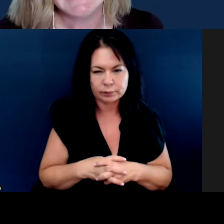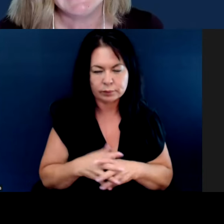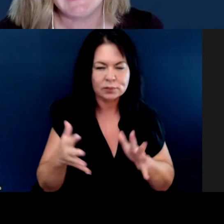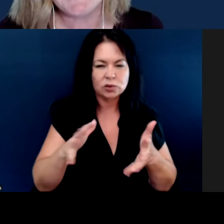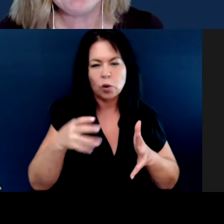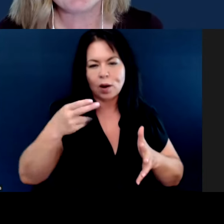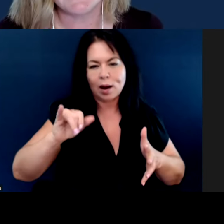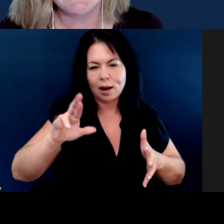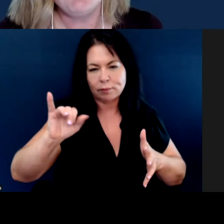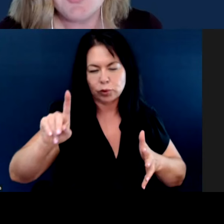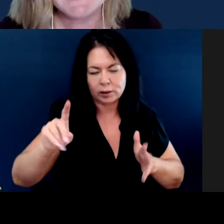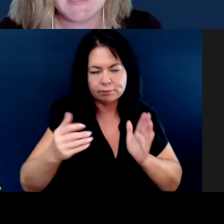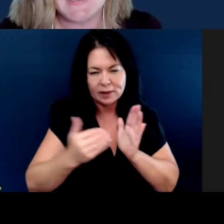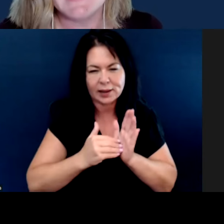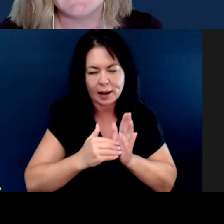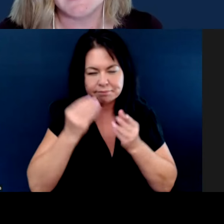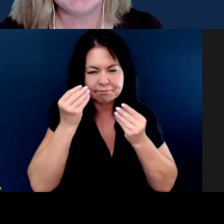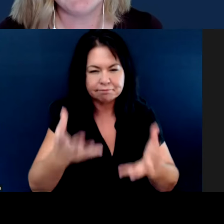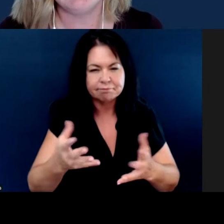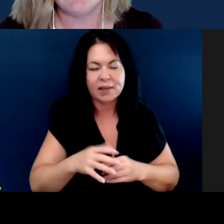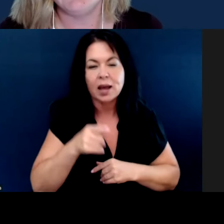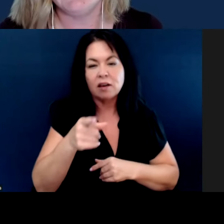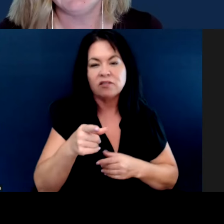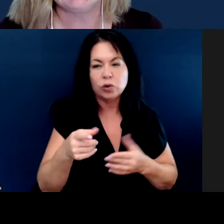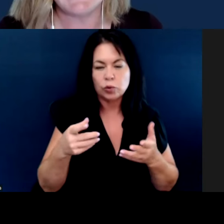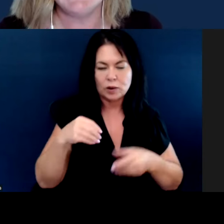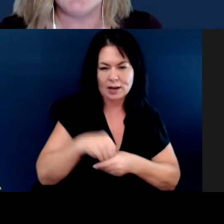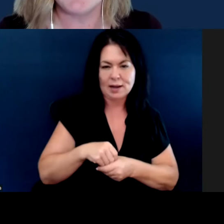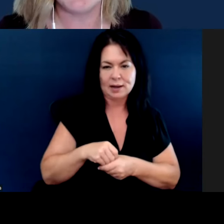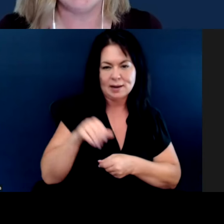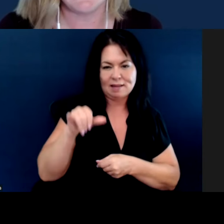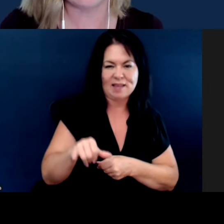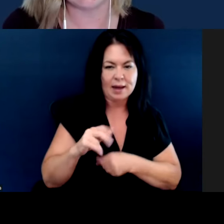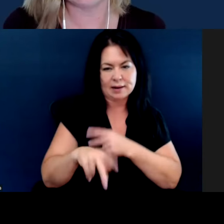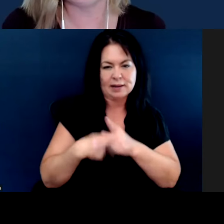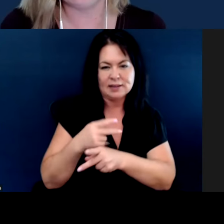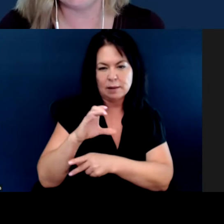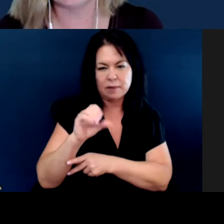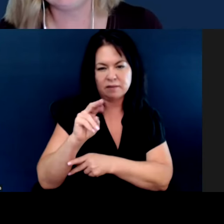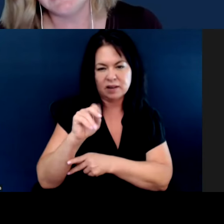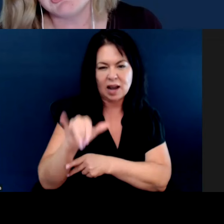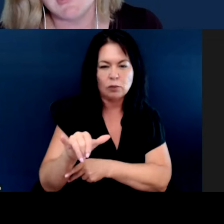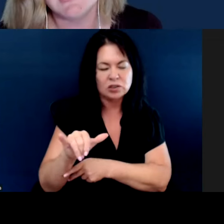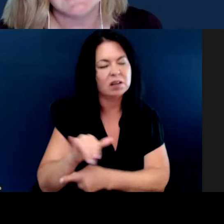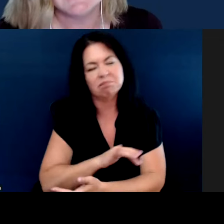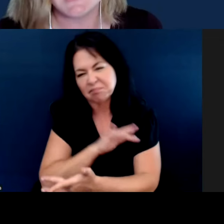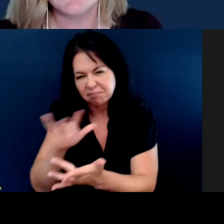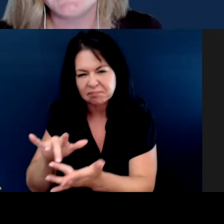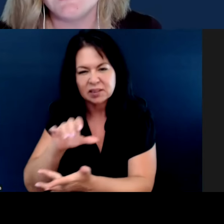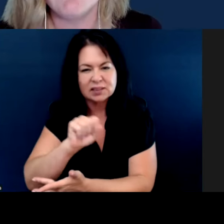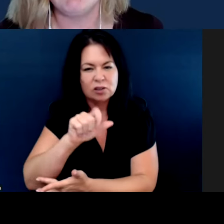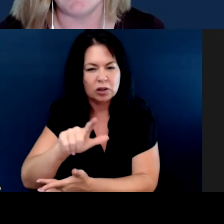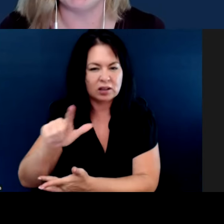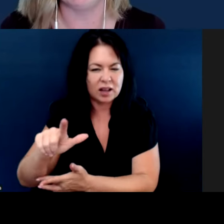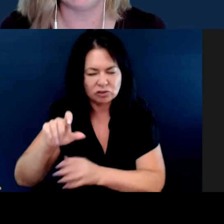hybrid. If you reside in a cost plan county, just highly recommend contacting the senior linkage line to